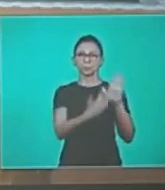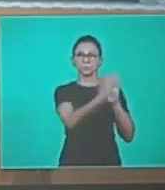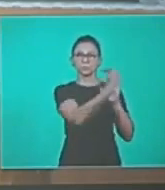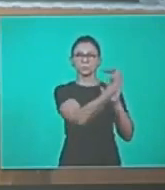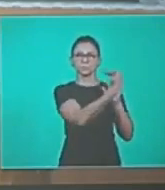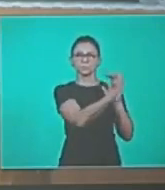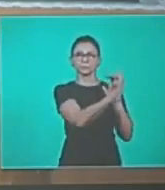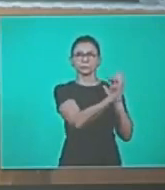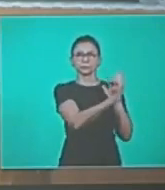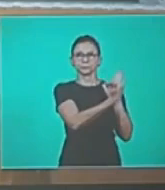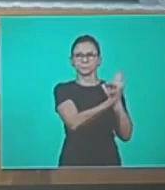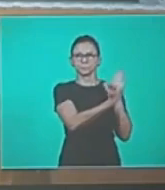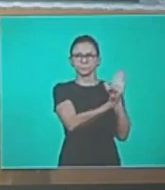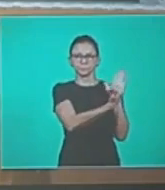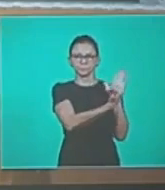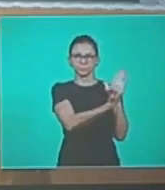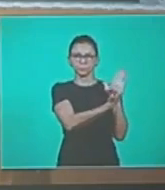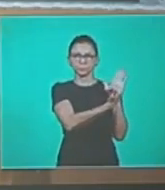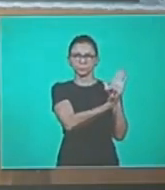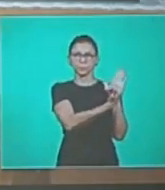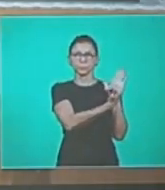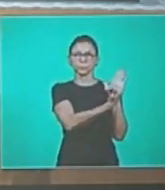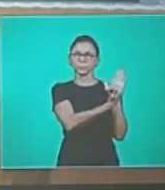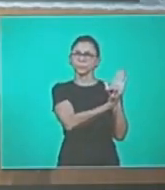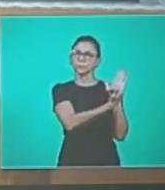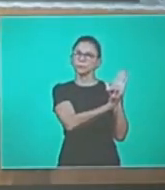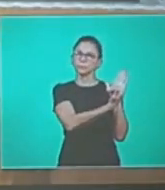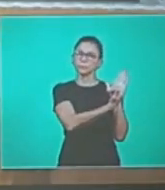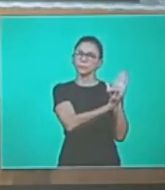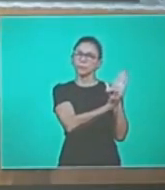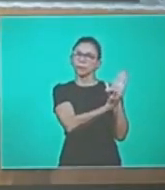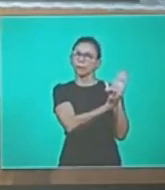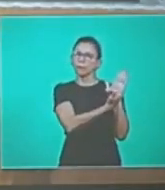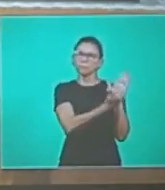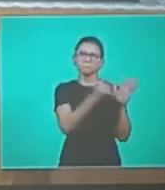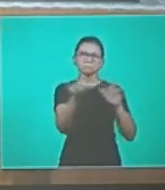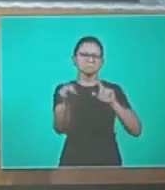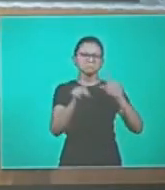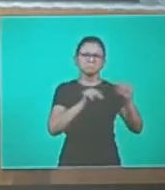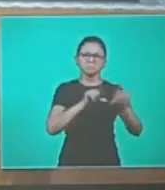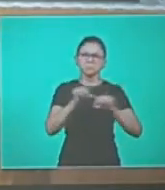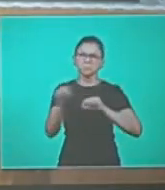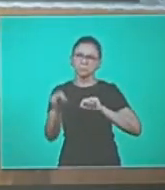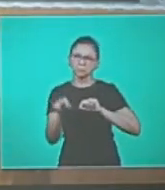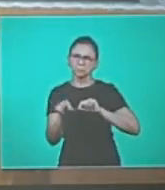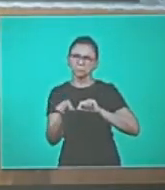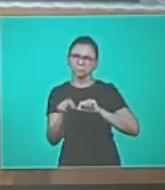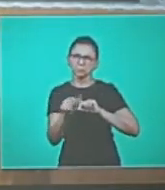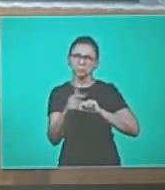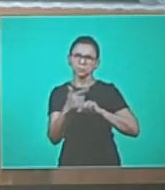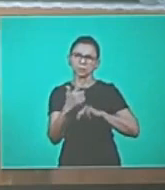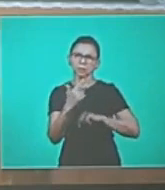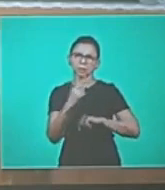the pattern of the subjects, it's not a like a silly